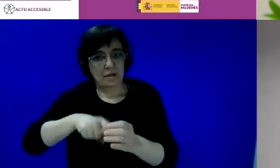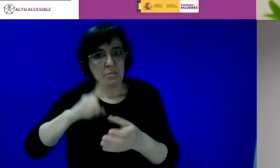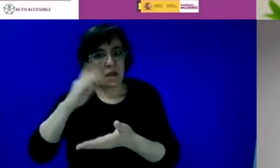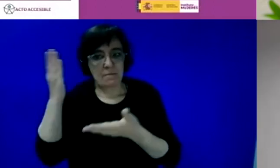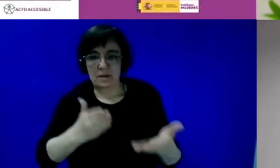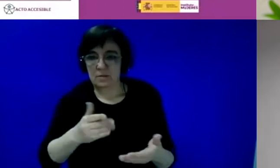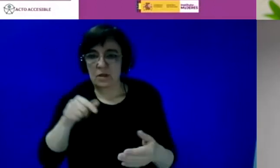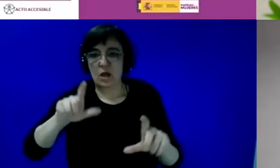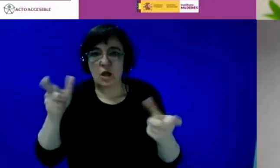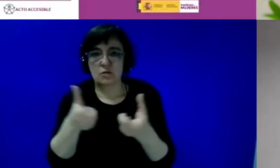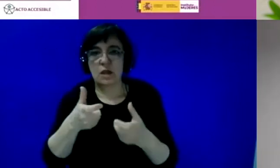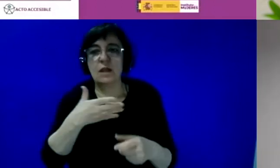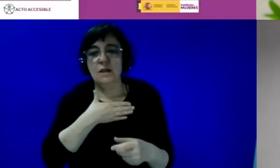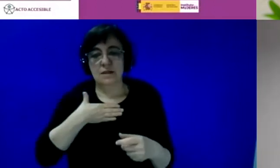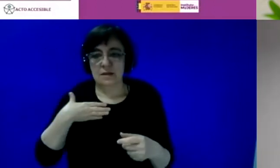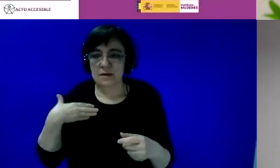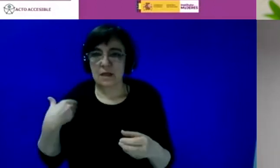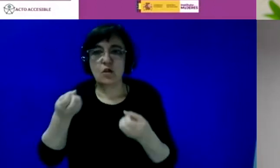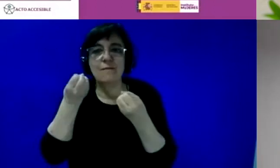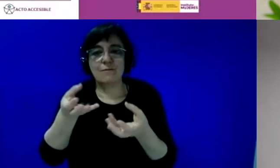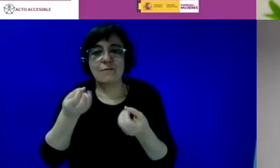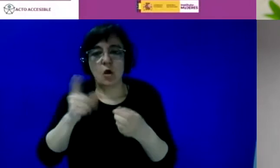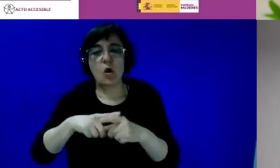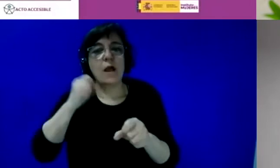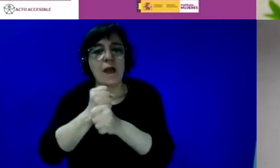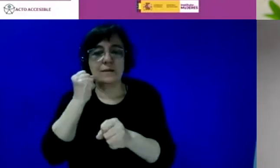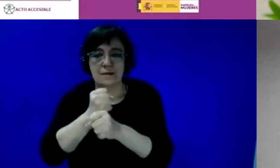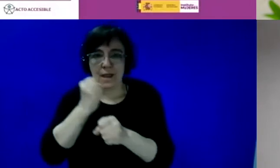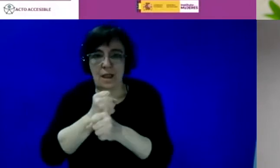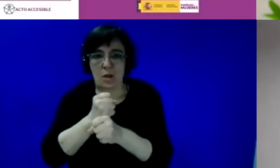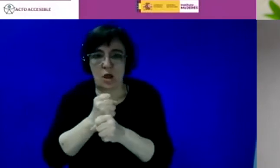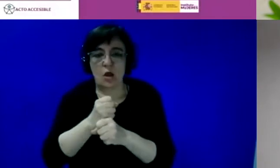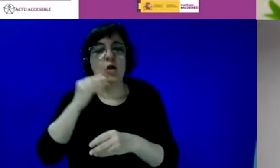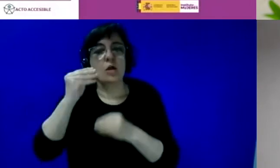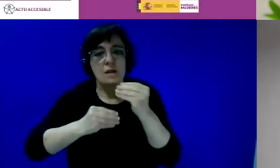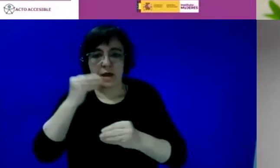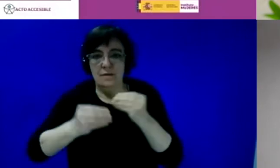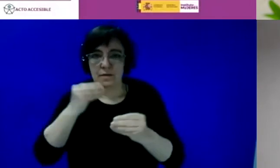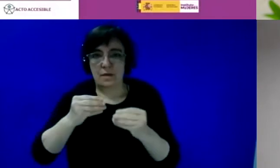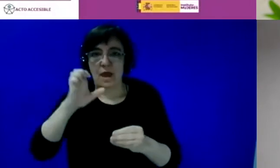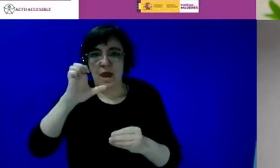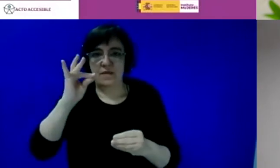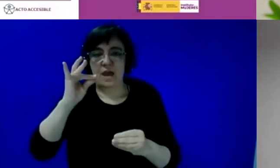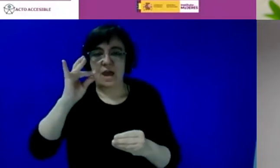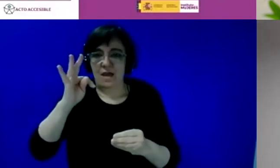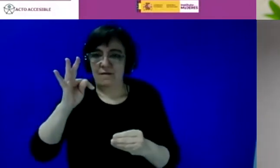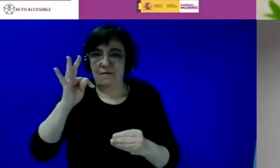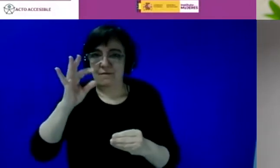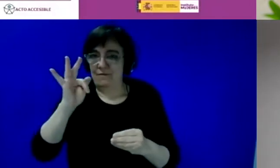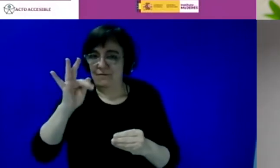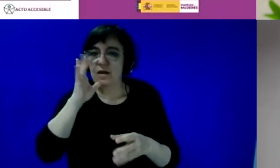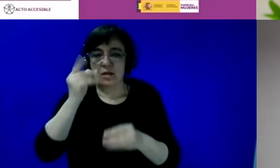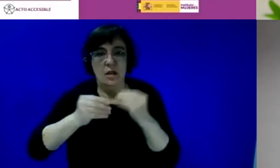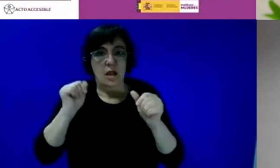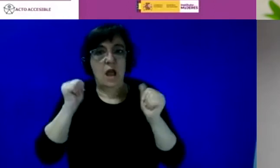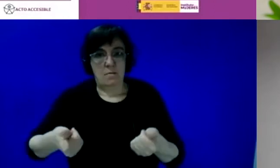European Disability Forum together with our members since the beginning of the Ukraine war. So firstly,